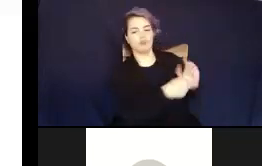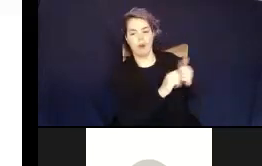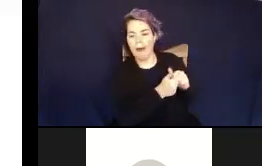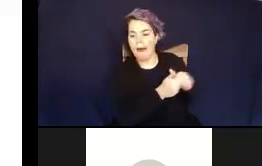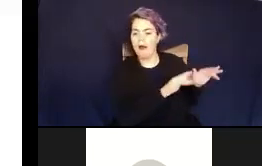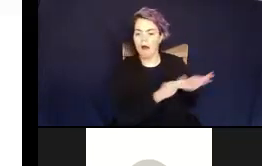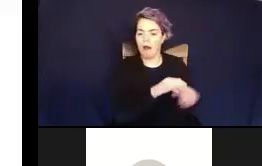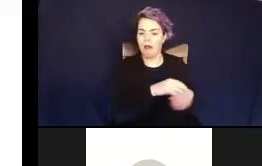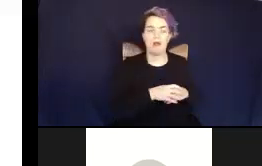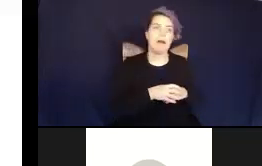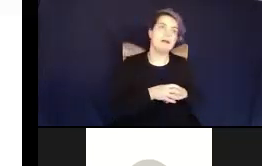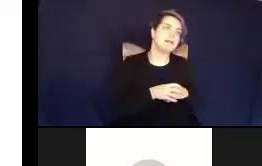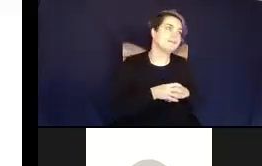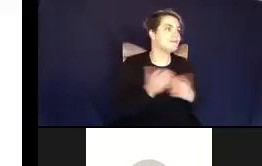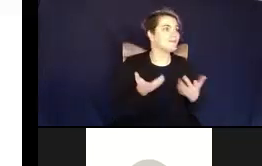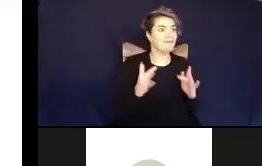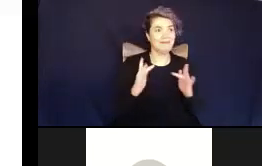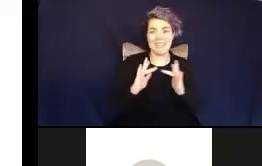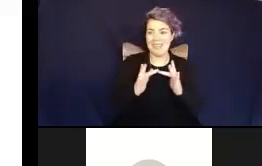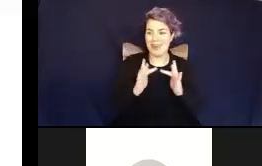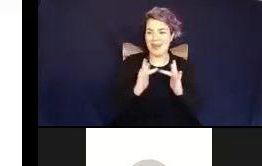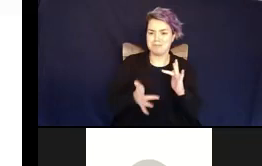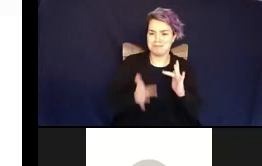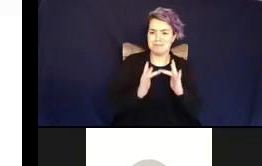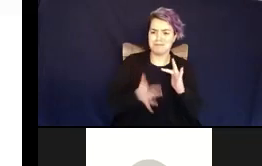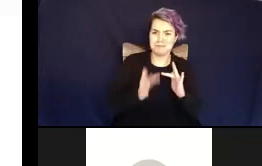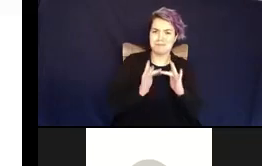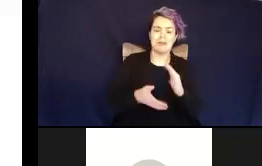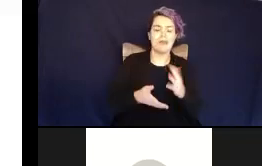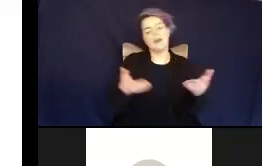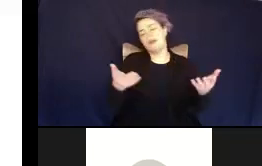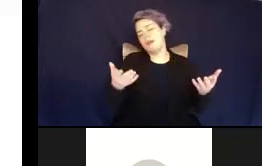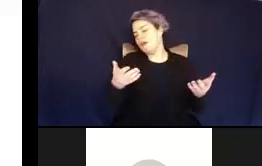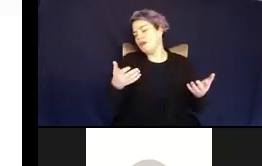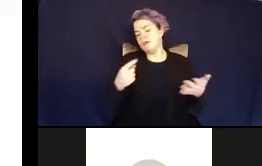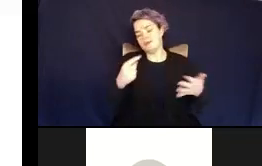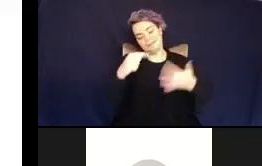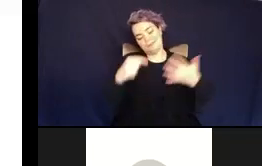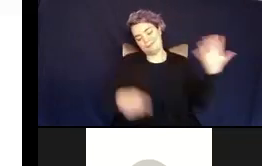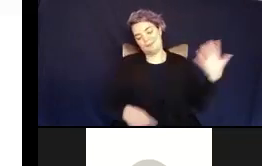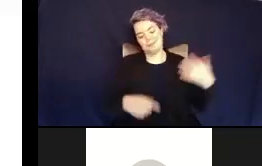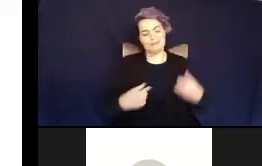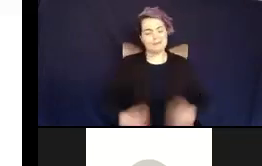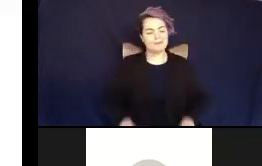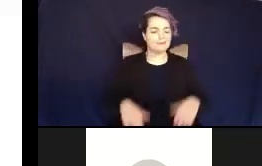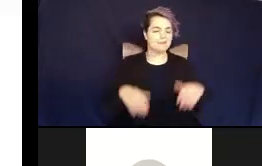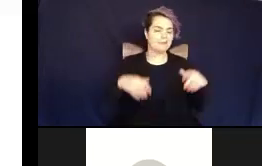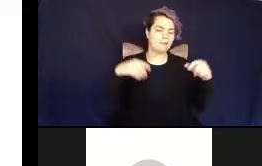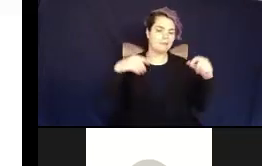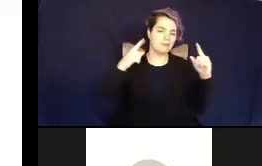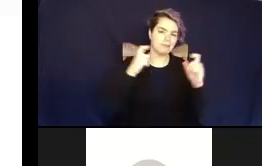internet reliability issues in some phones. So there's so many factors that have made this something of